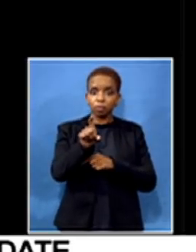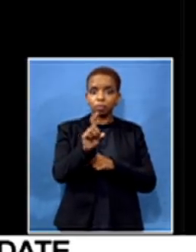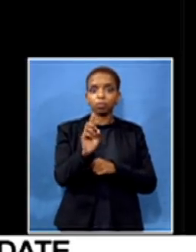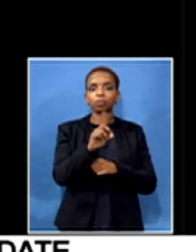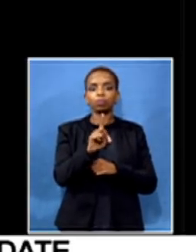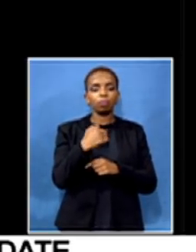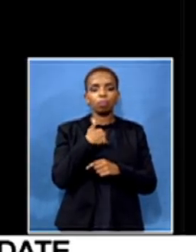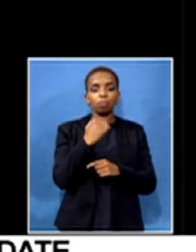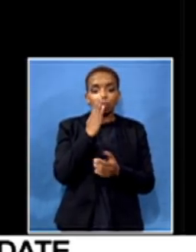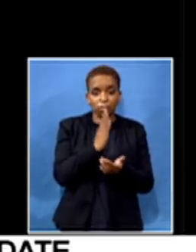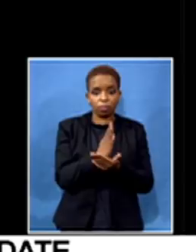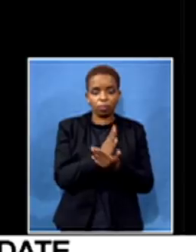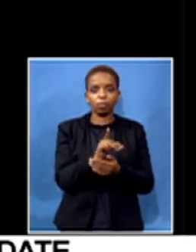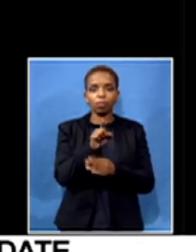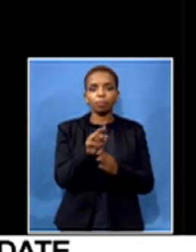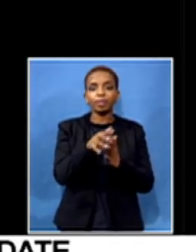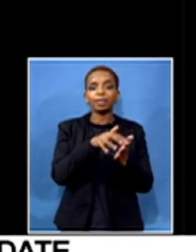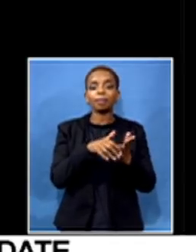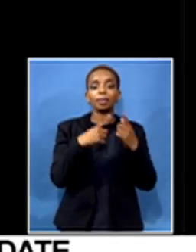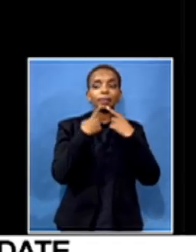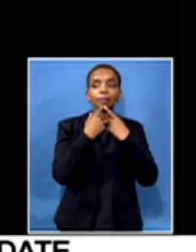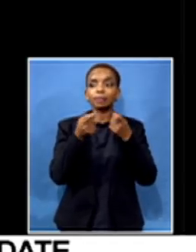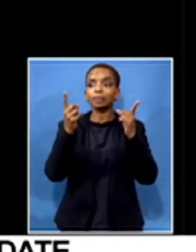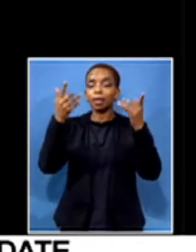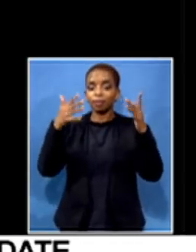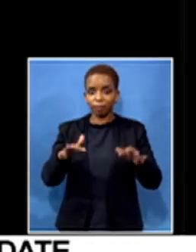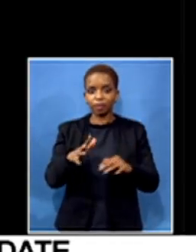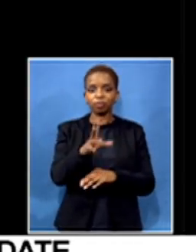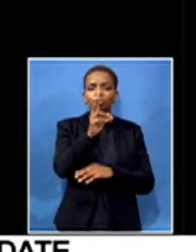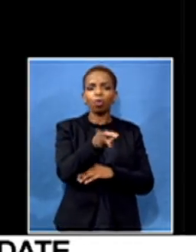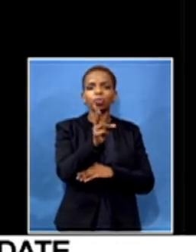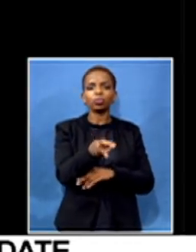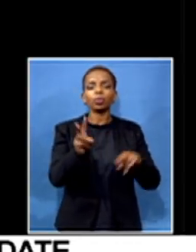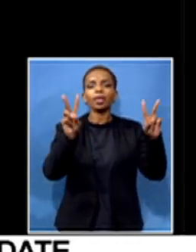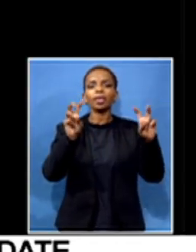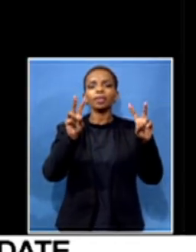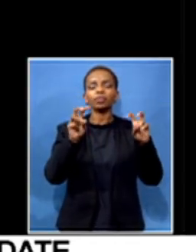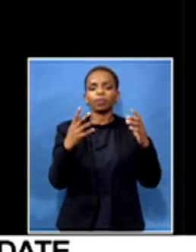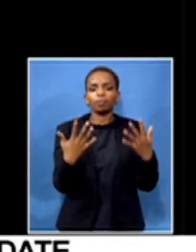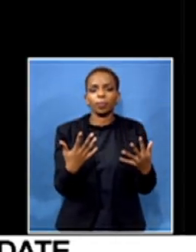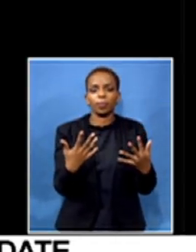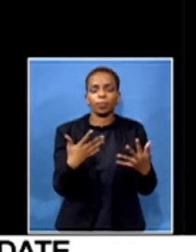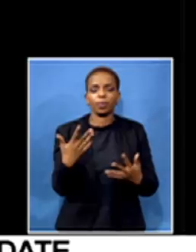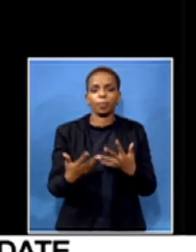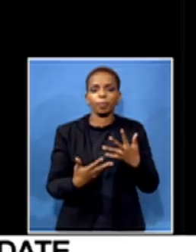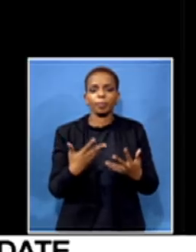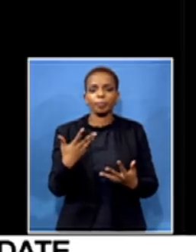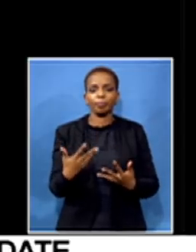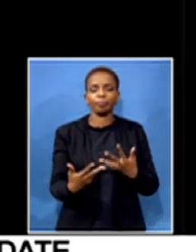untrue, that statement. We have also clarified the issue of the